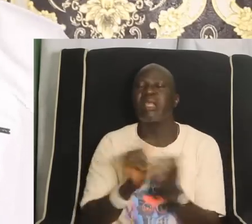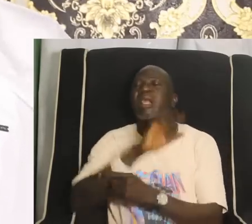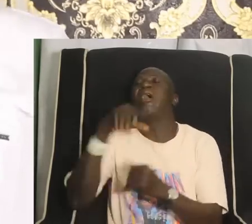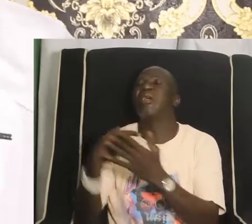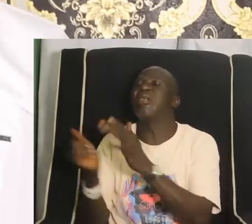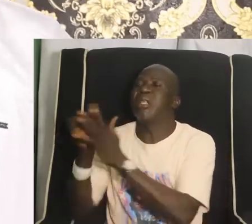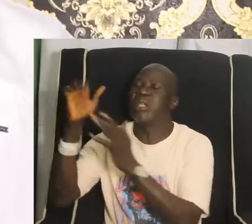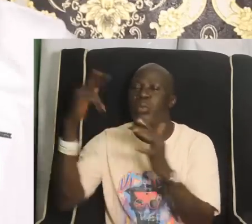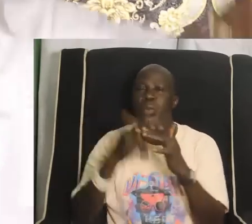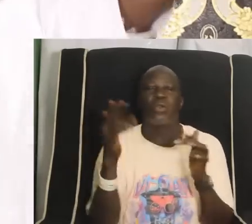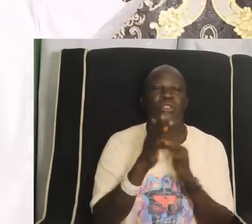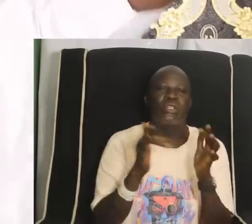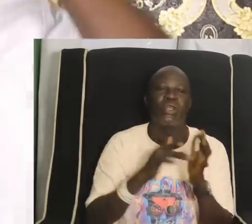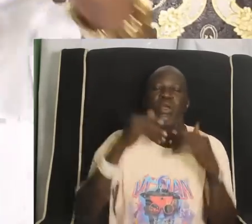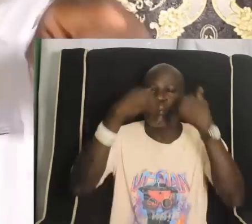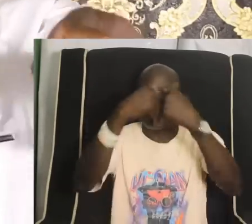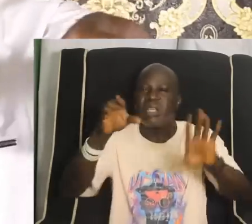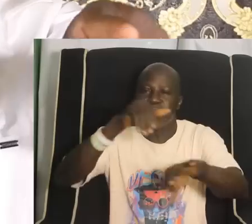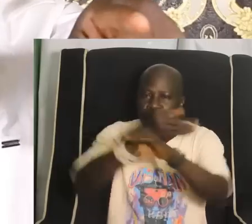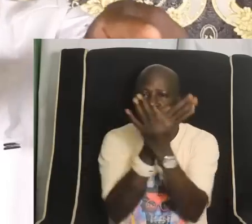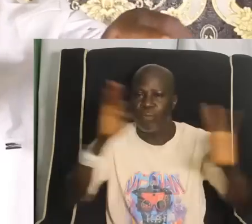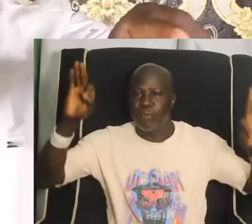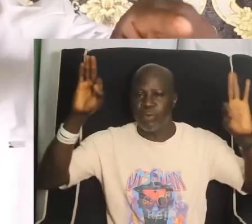In the name of Jesus. Atu osila.